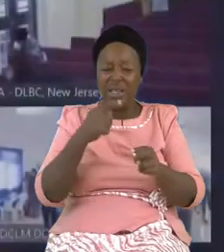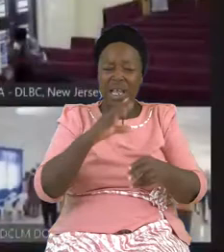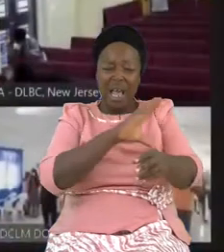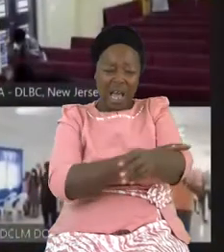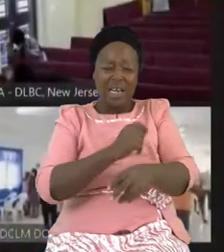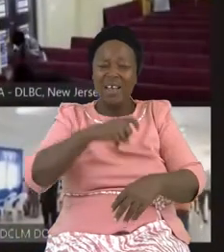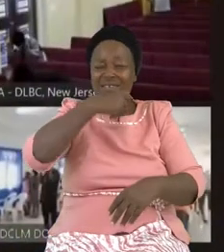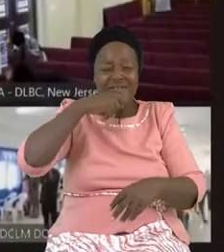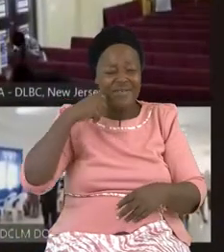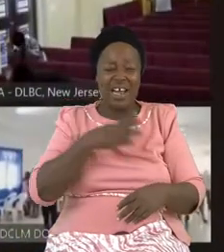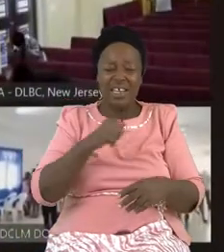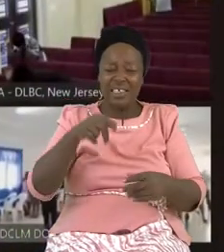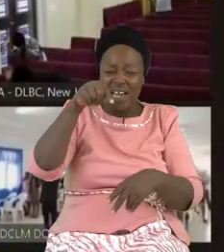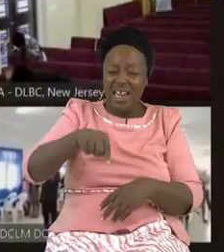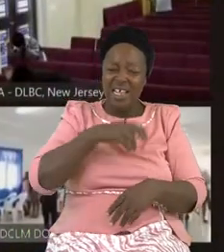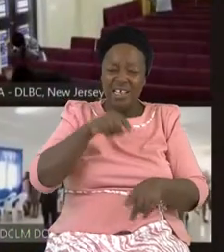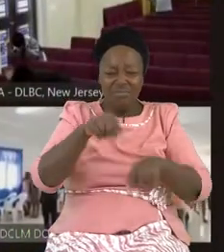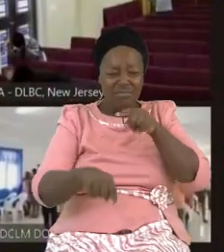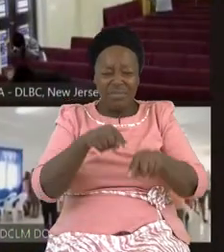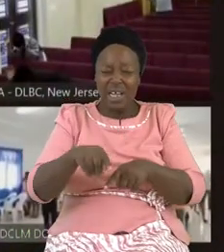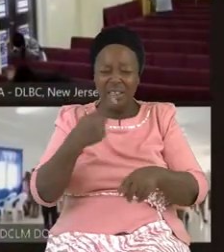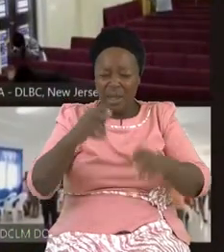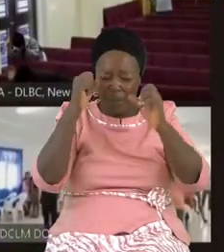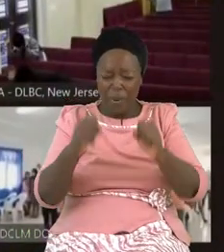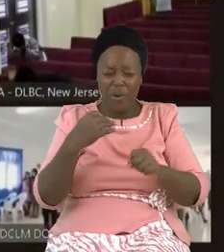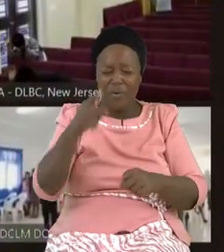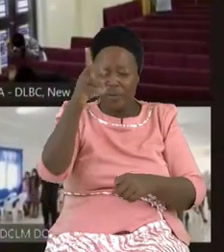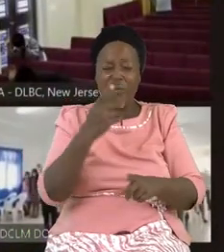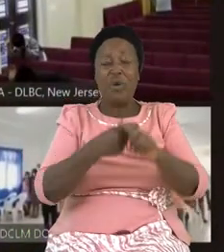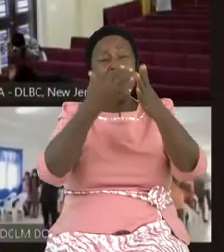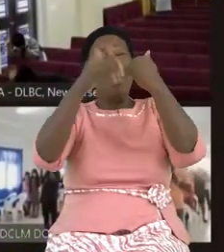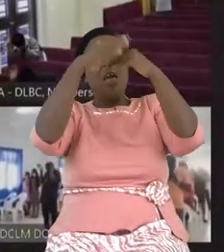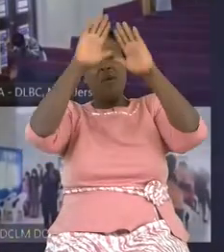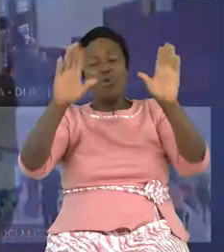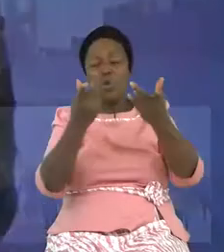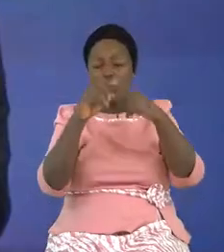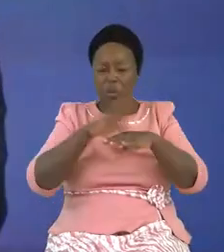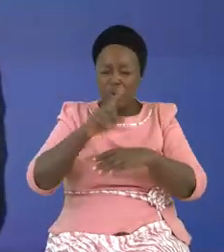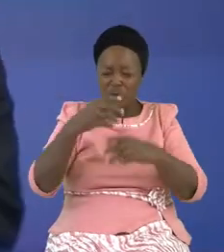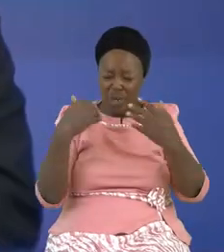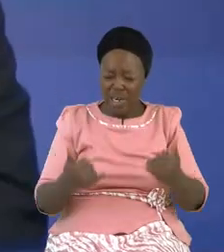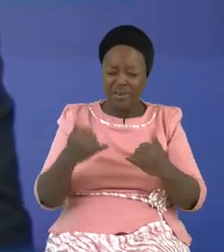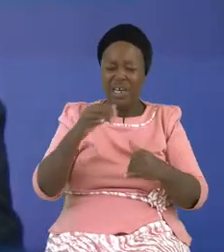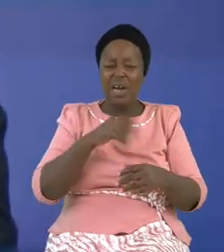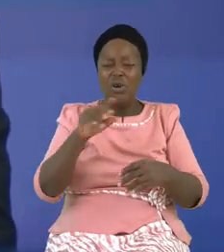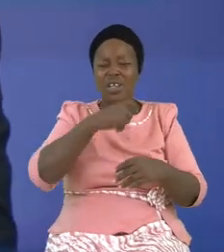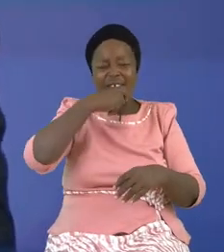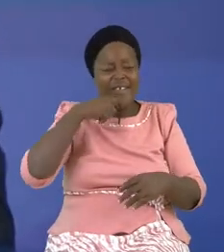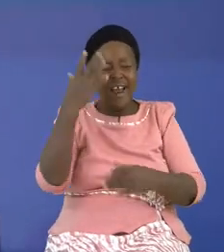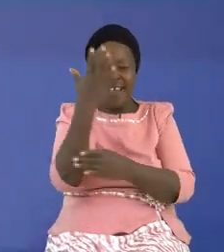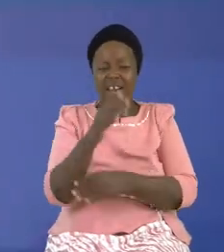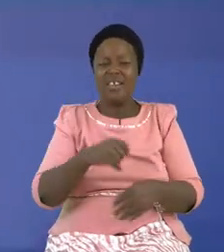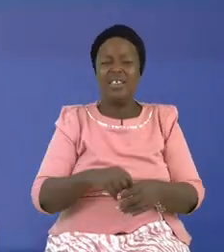the legs are paralyzed. The power of God from heaven come upon you right now. Withered hand, behold,